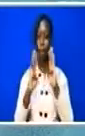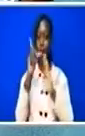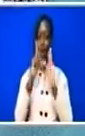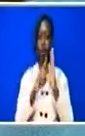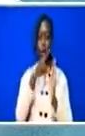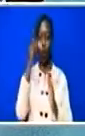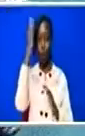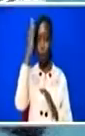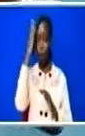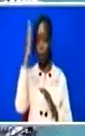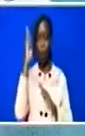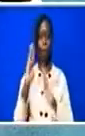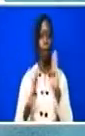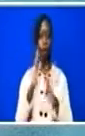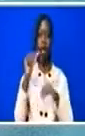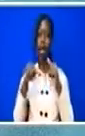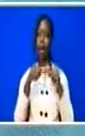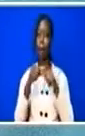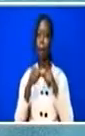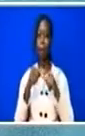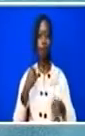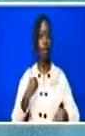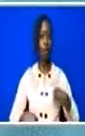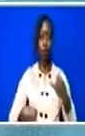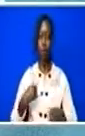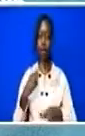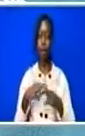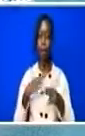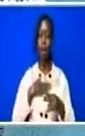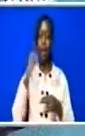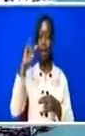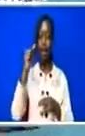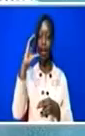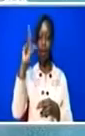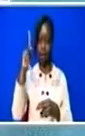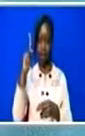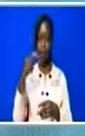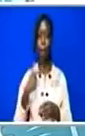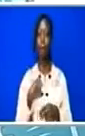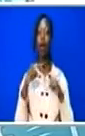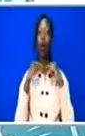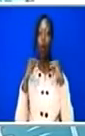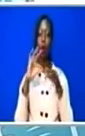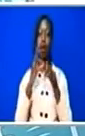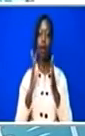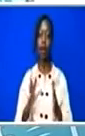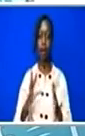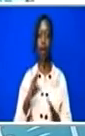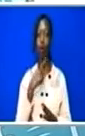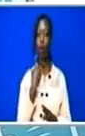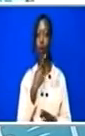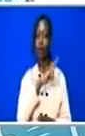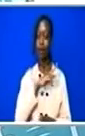biology is all about fun. My name is Jack Mutinda, I'm the host, and the sign language interpreter is